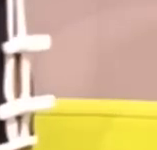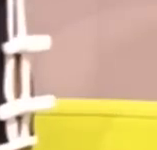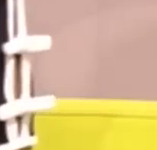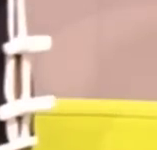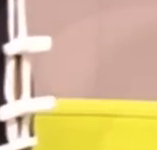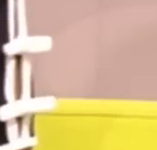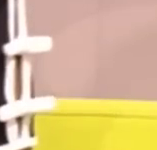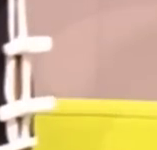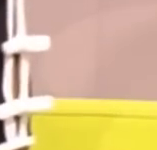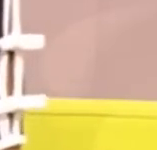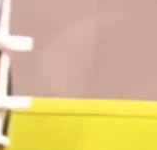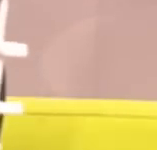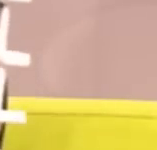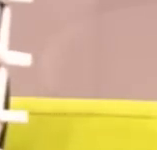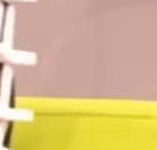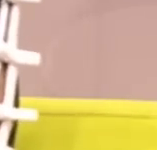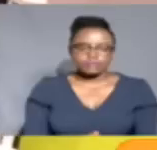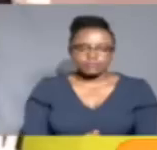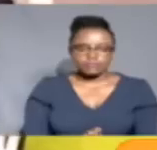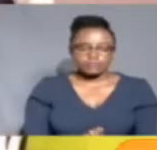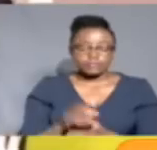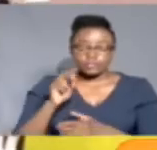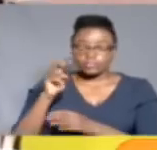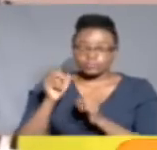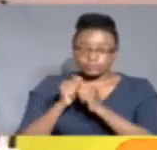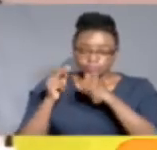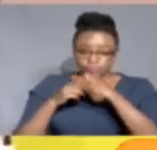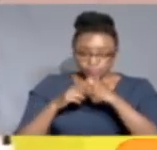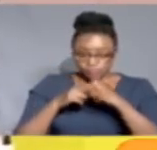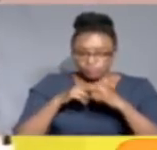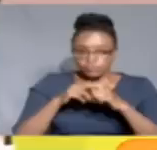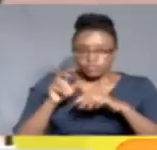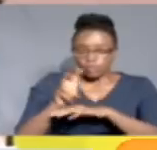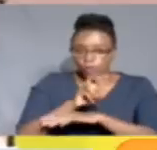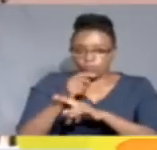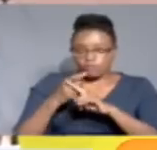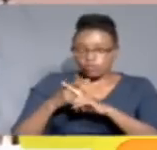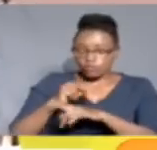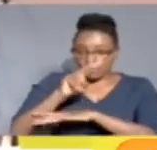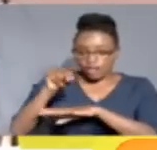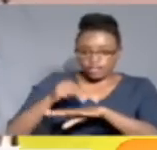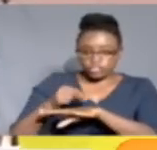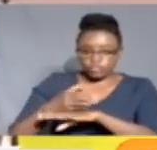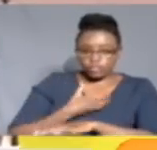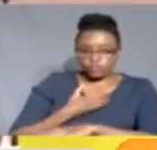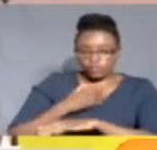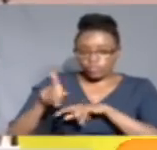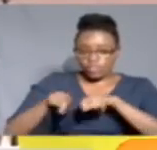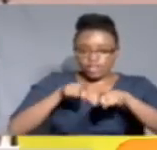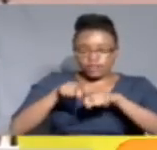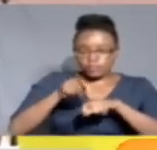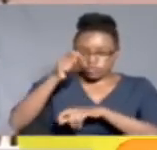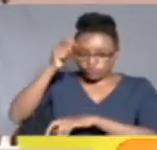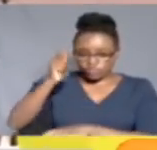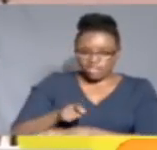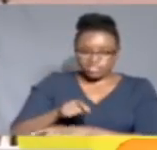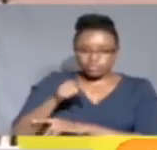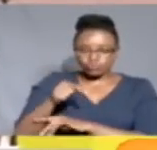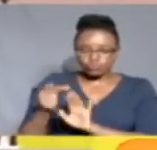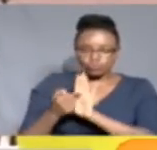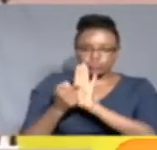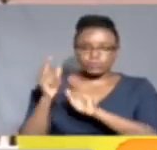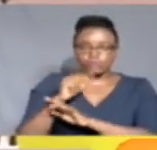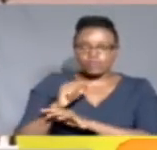All right, welcome back. Now, a 2017 report commissioned by the National Council on the Administration of Justice revealed more